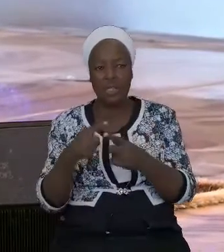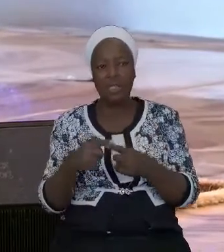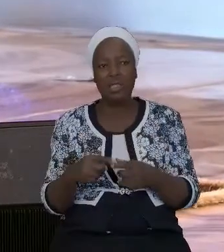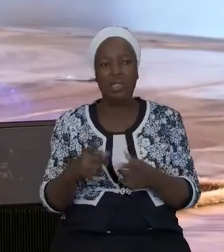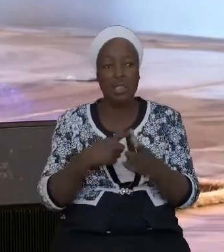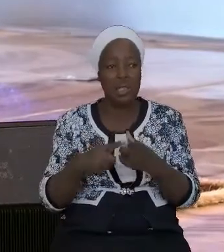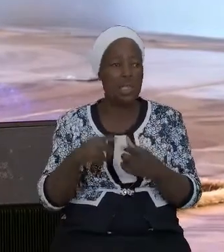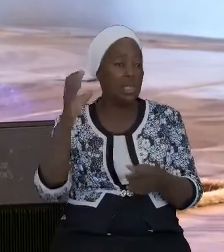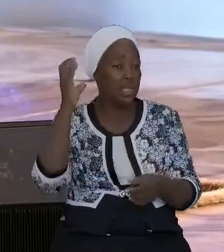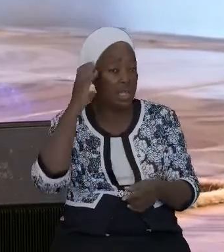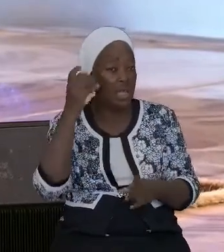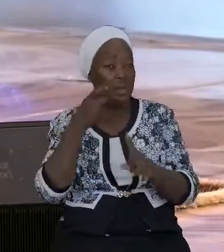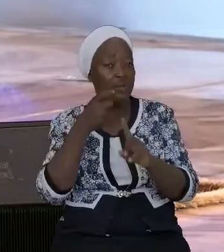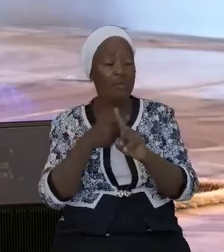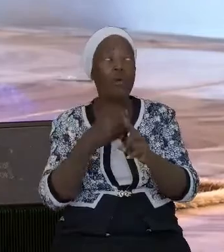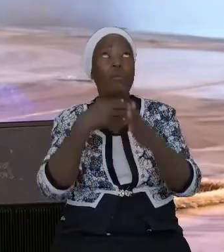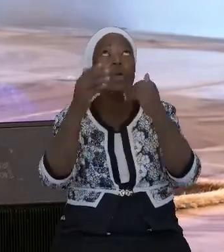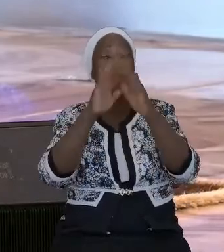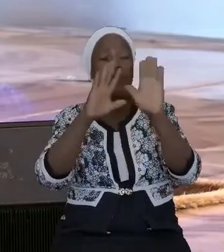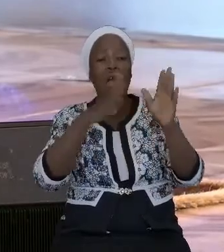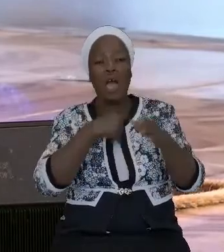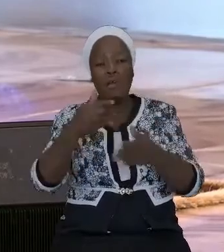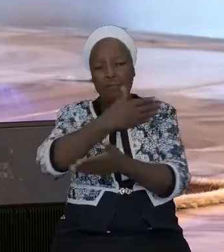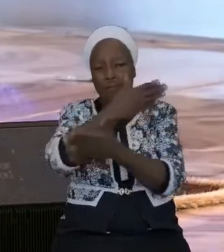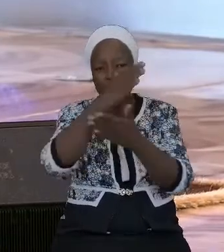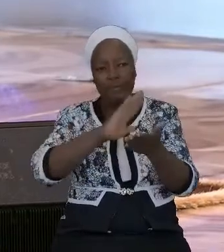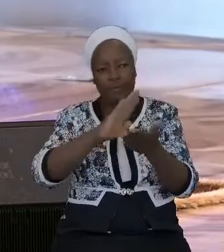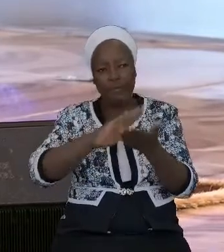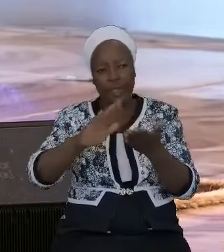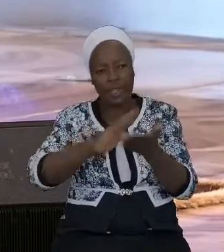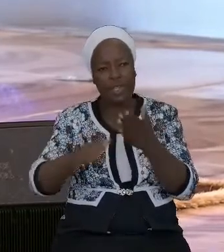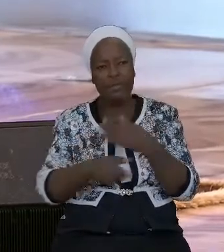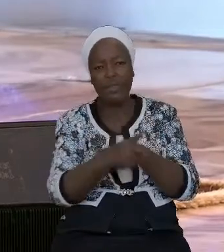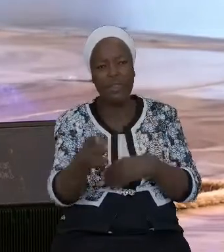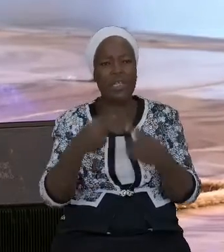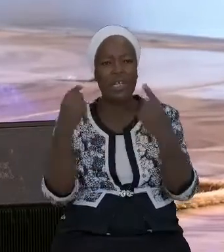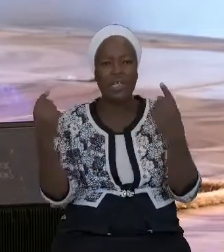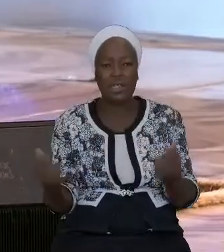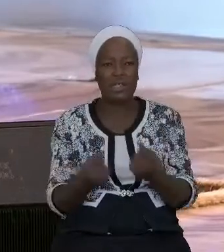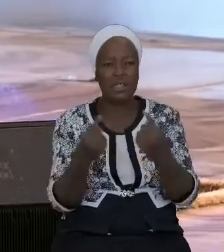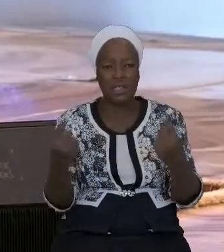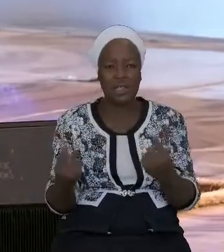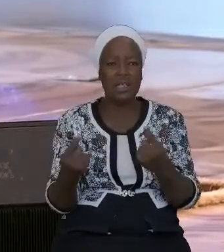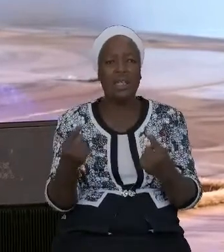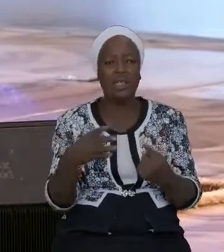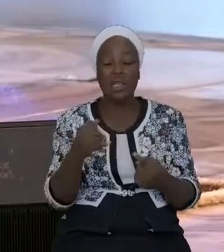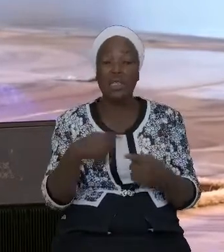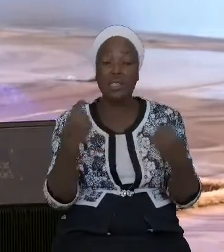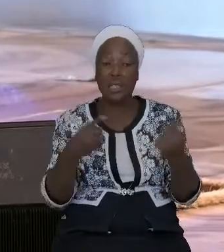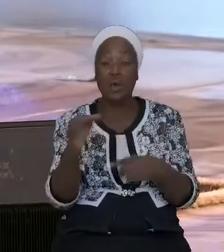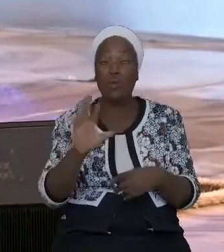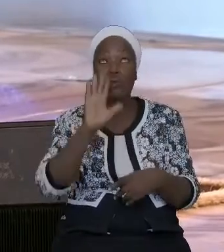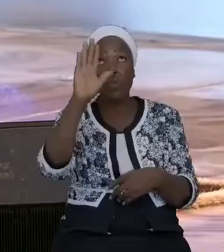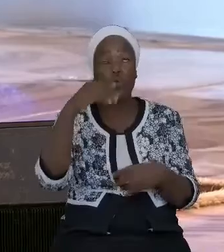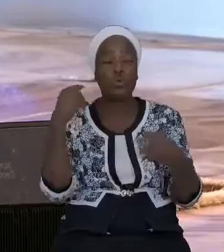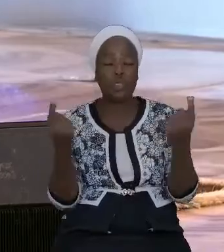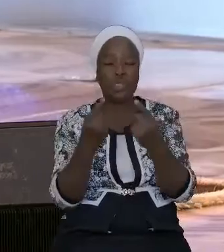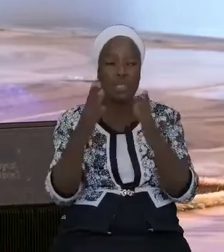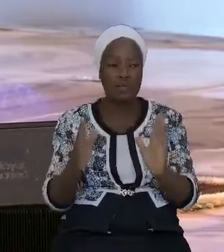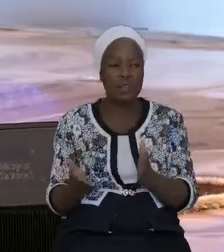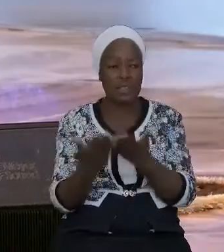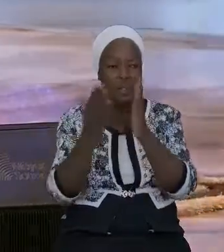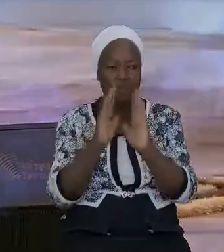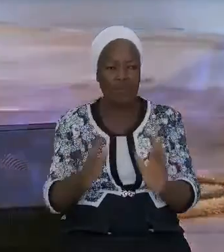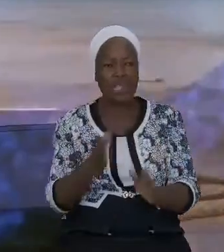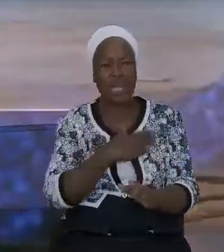from heaven and forgive the sin of thy servants and of thy people